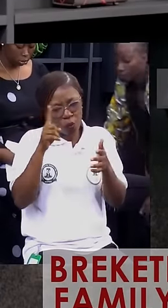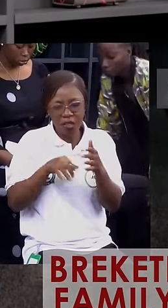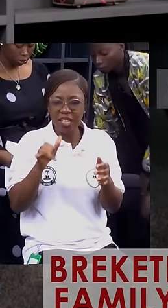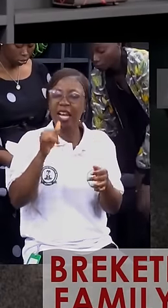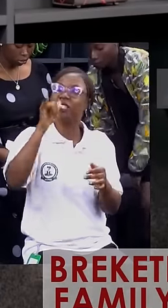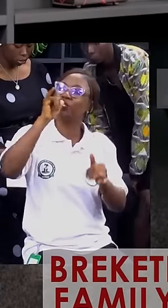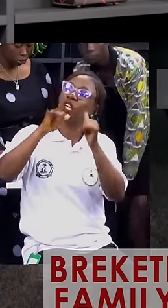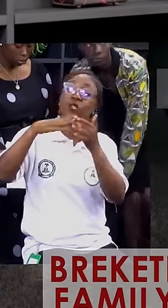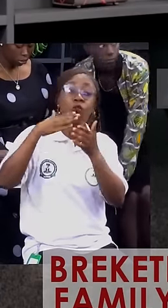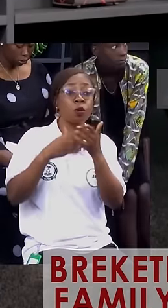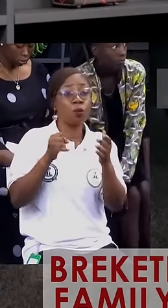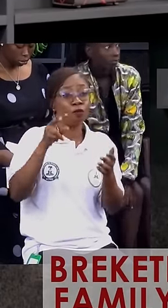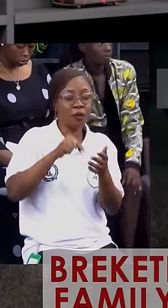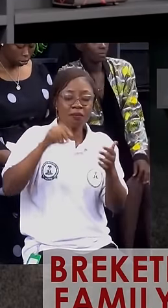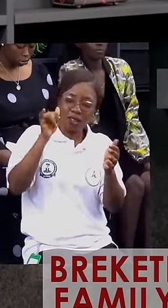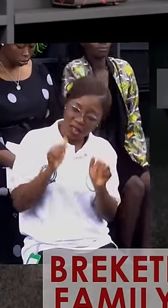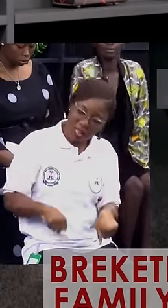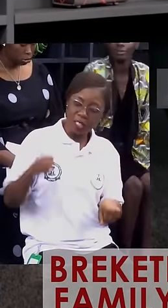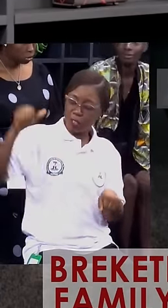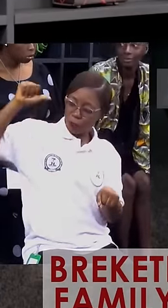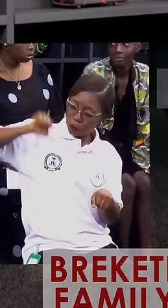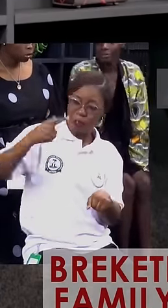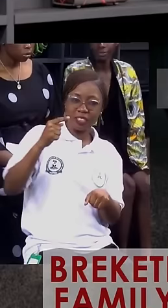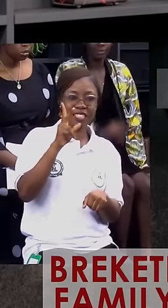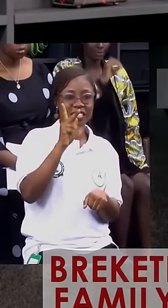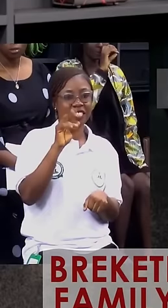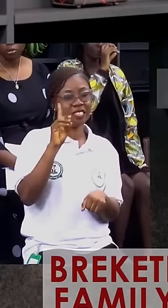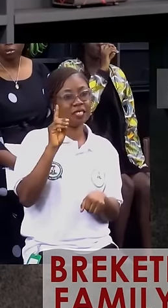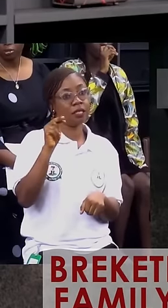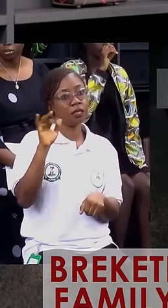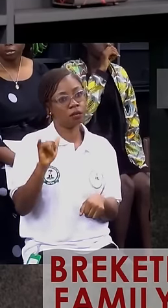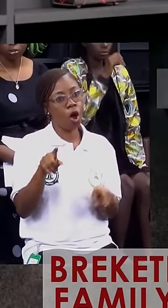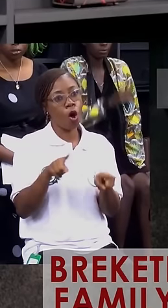things can be poisonous, and they can knock down the kidneys. Yes. Then